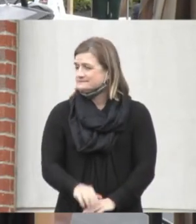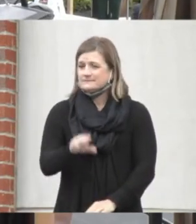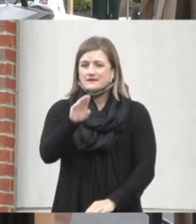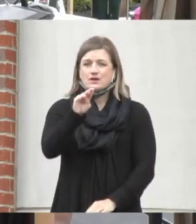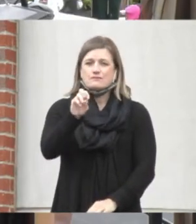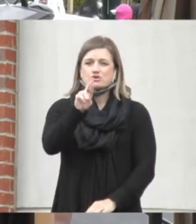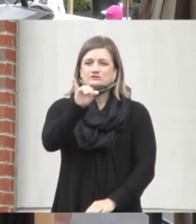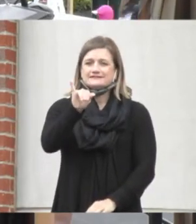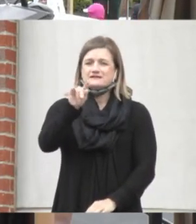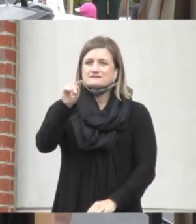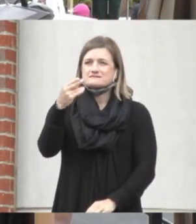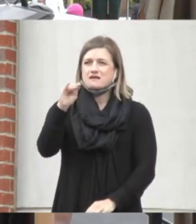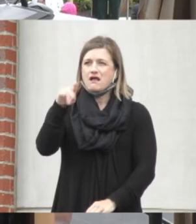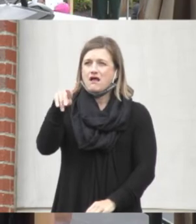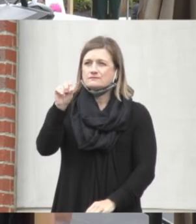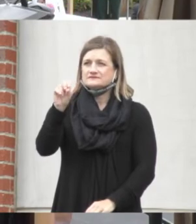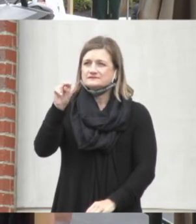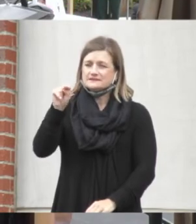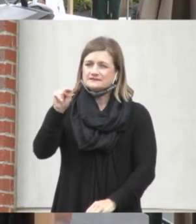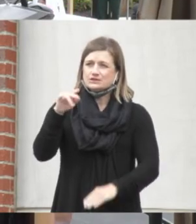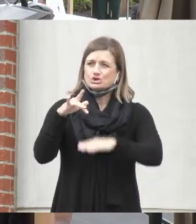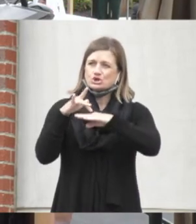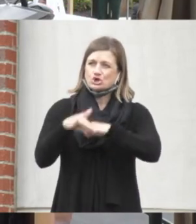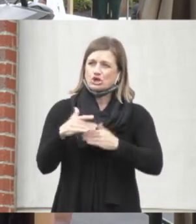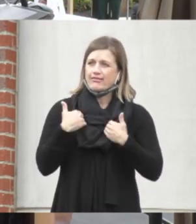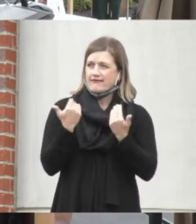Mercy Thompson, Early Childhood Education.